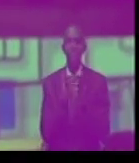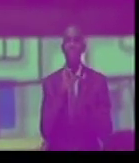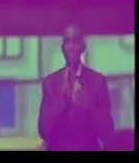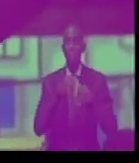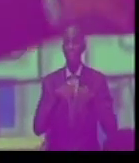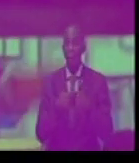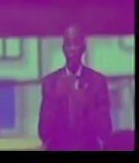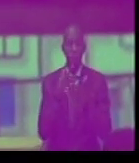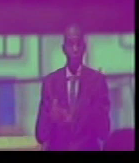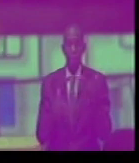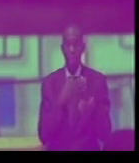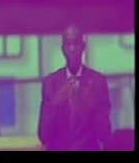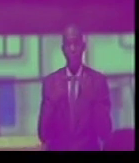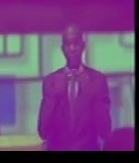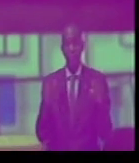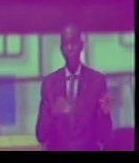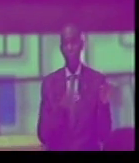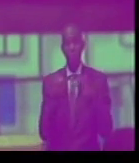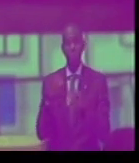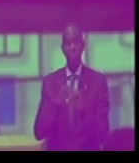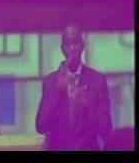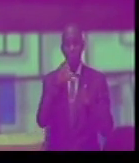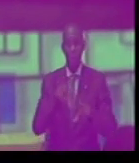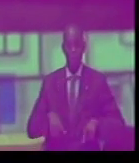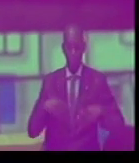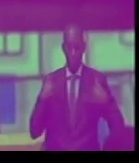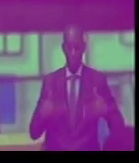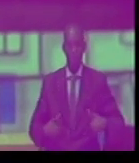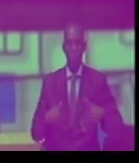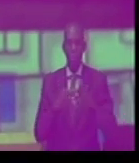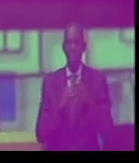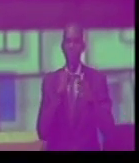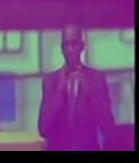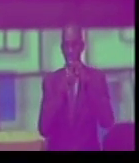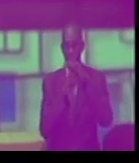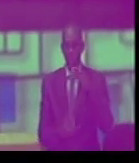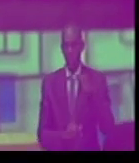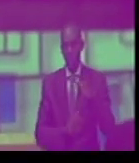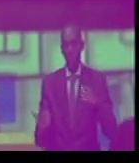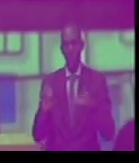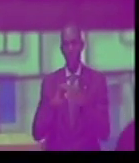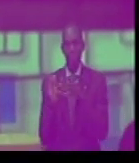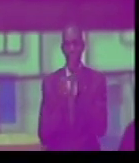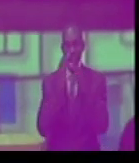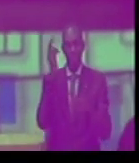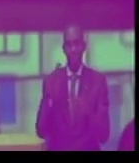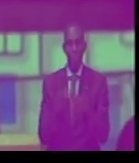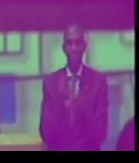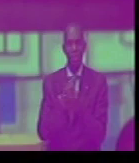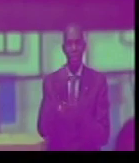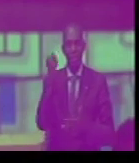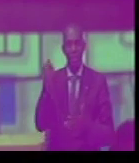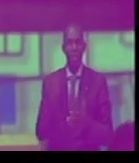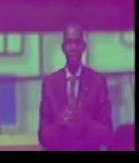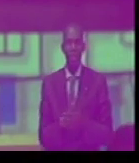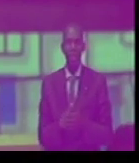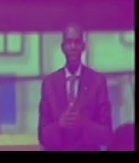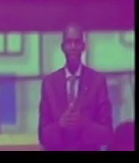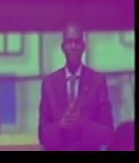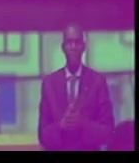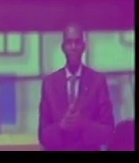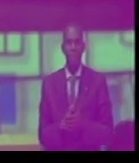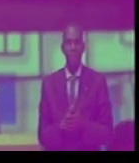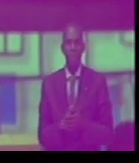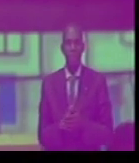back disappeared. And that's how whatsoever the enemy has put in your life, in your body, is disappearing in Jesus'